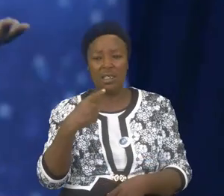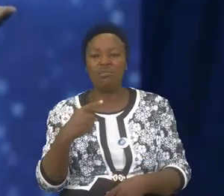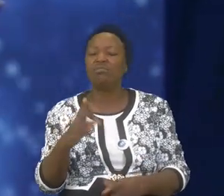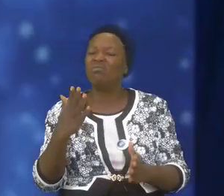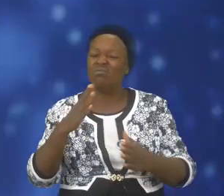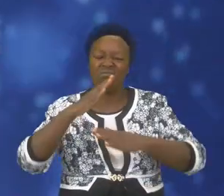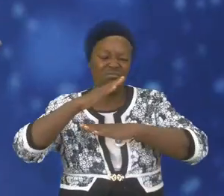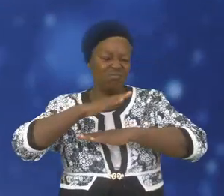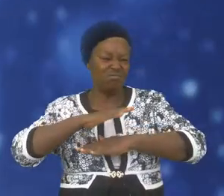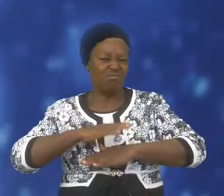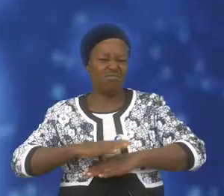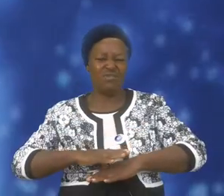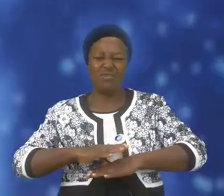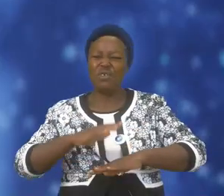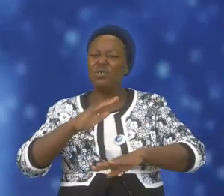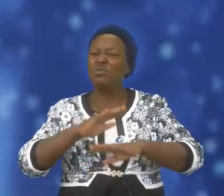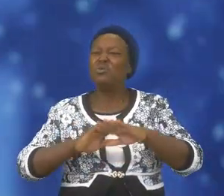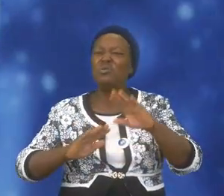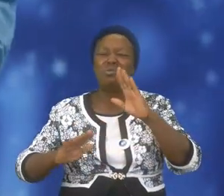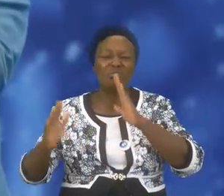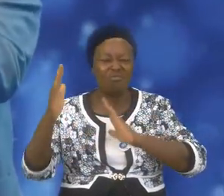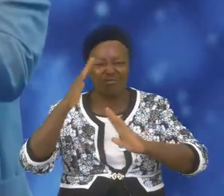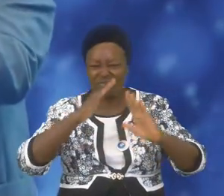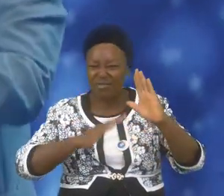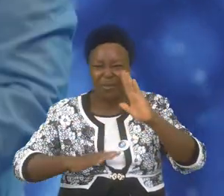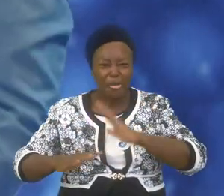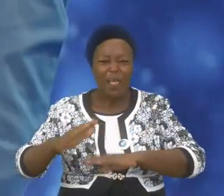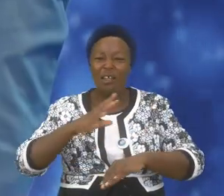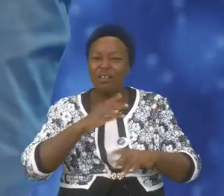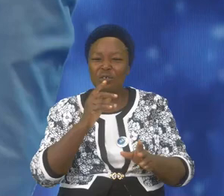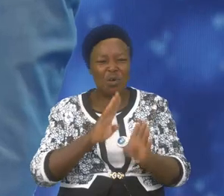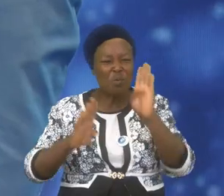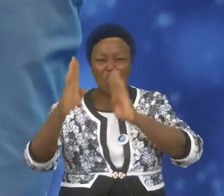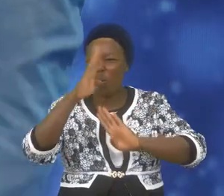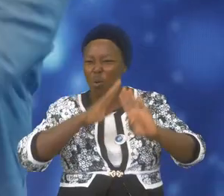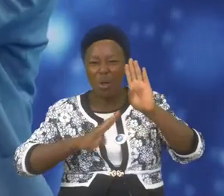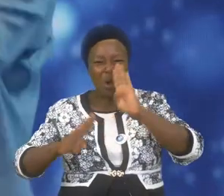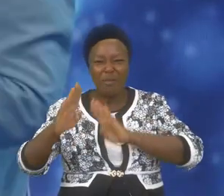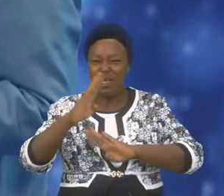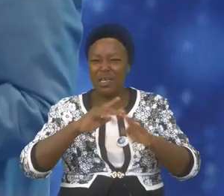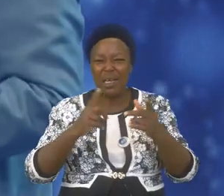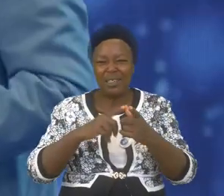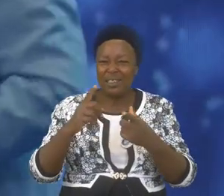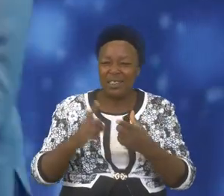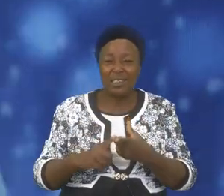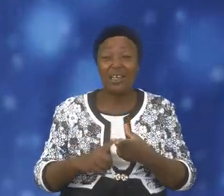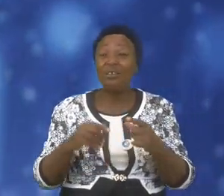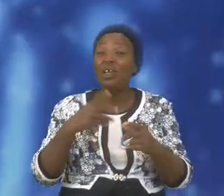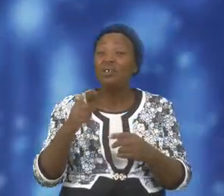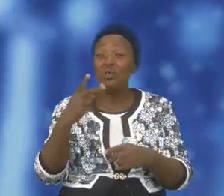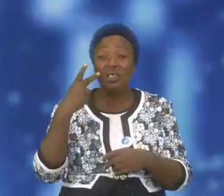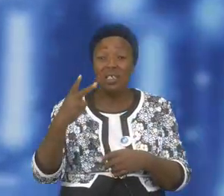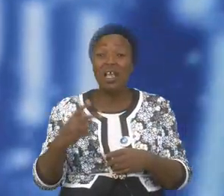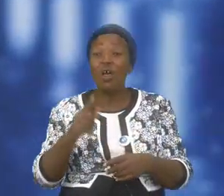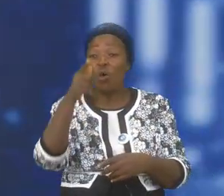the fright. Take that away. God in heaven that reveals secret, it